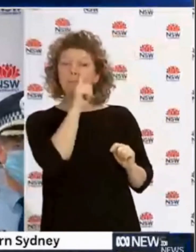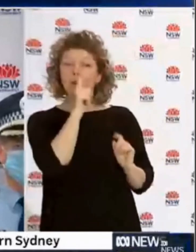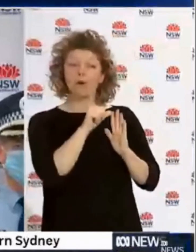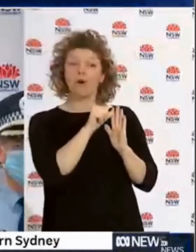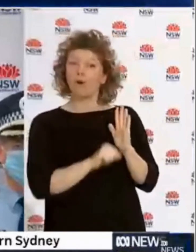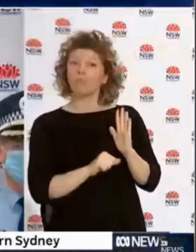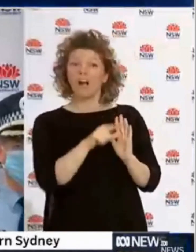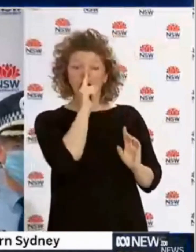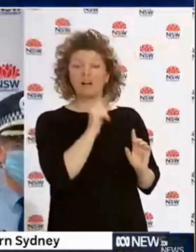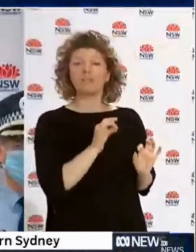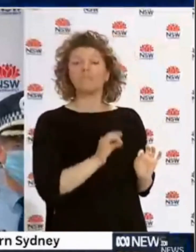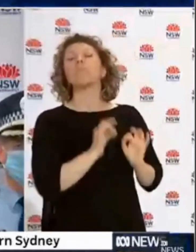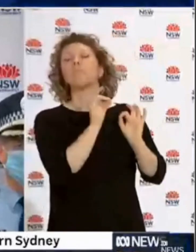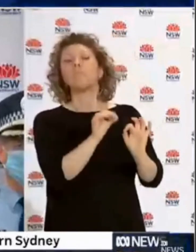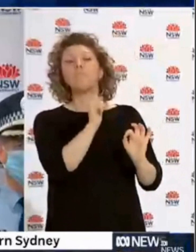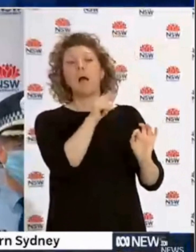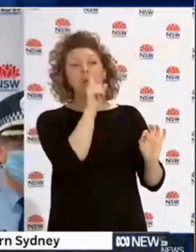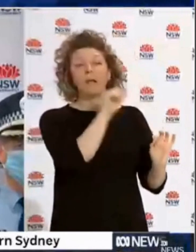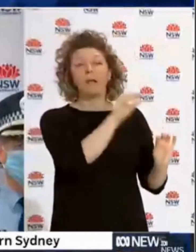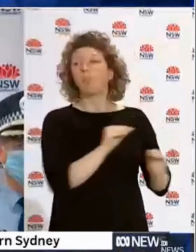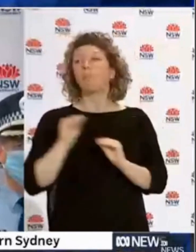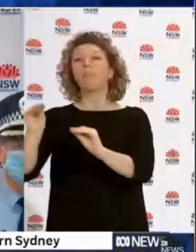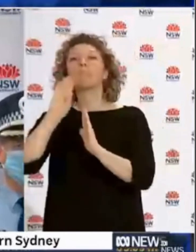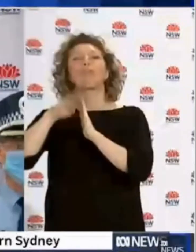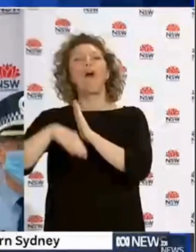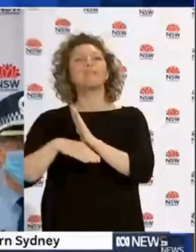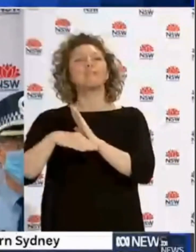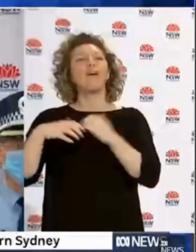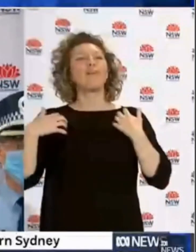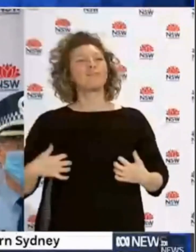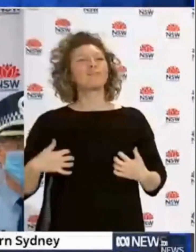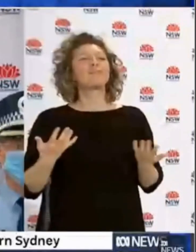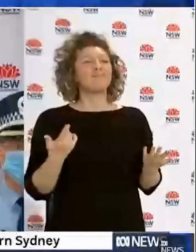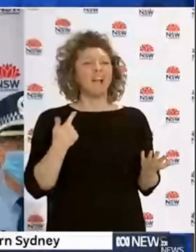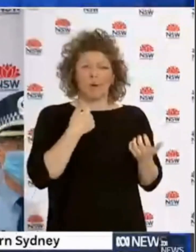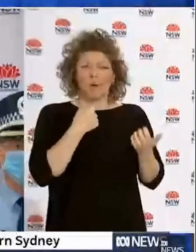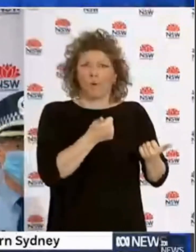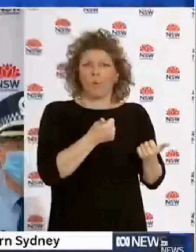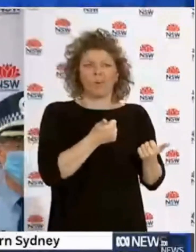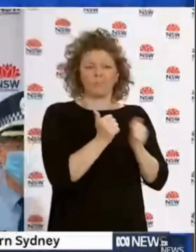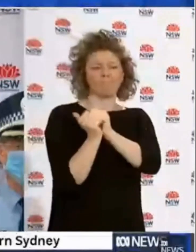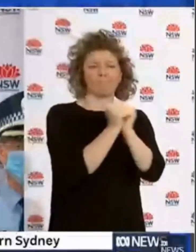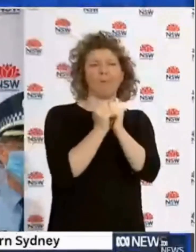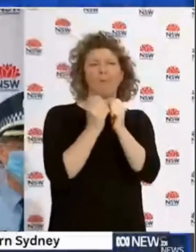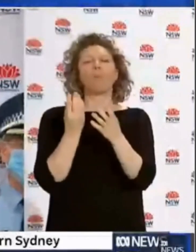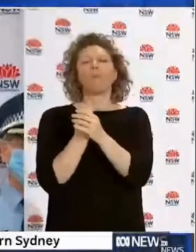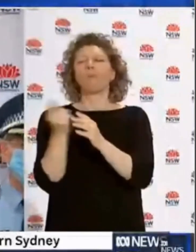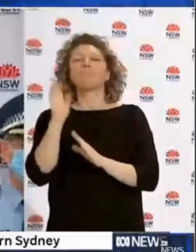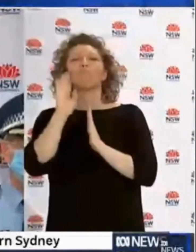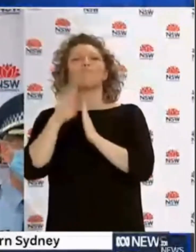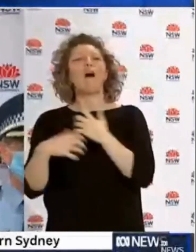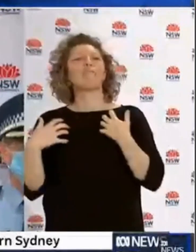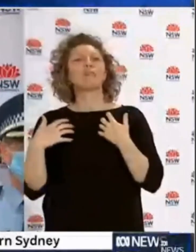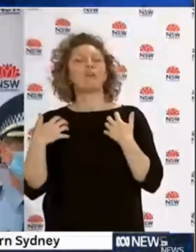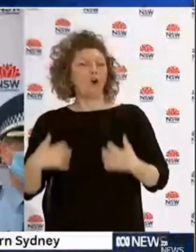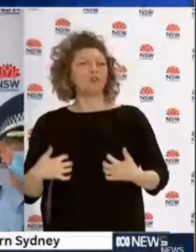be capable of being dealt with through the private hospital system. We worked very well last year with the private health system, that is, the state health system